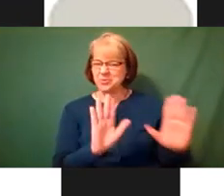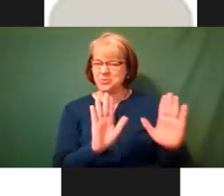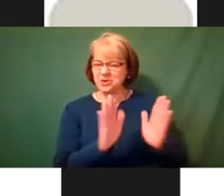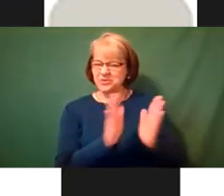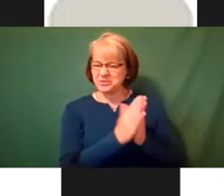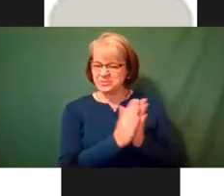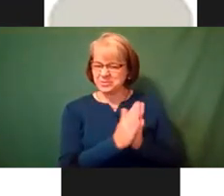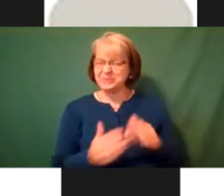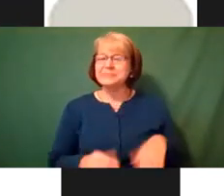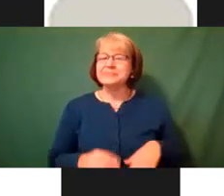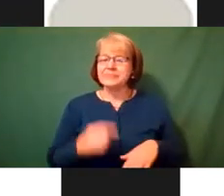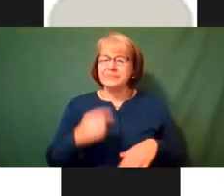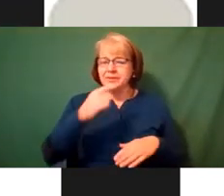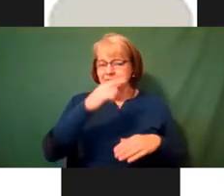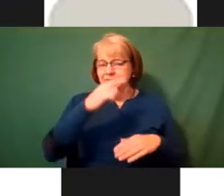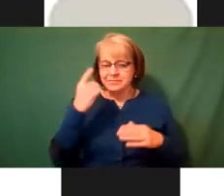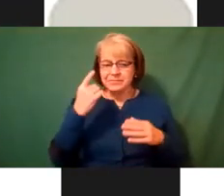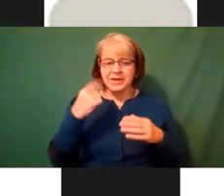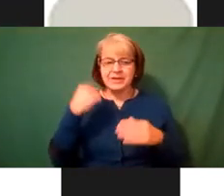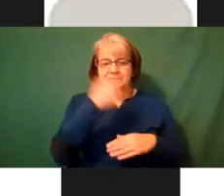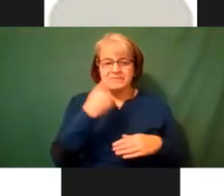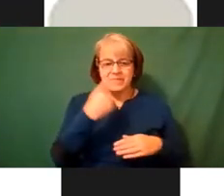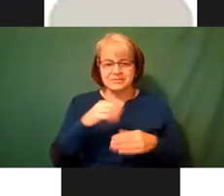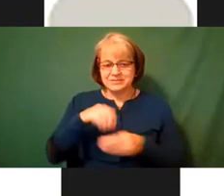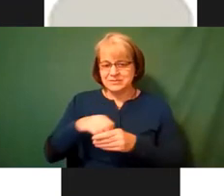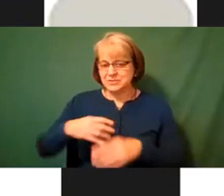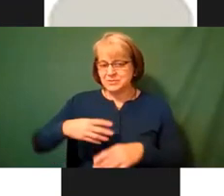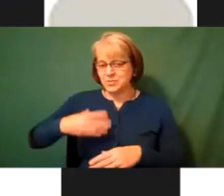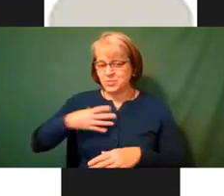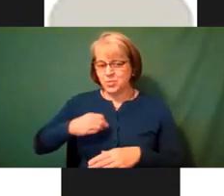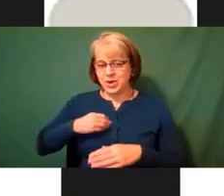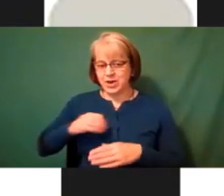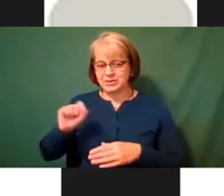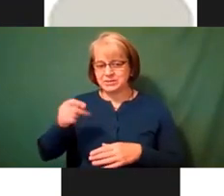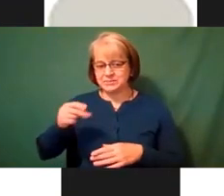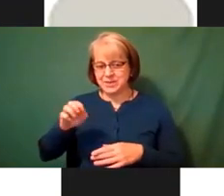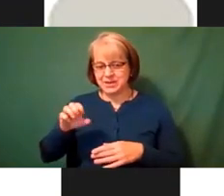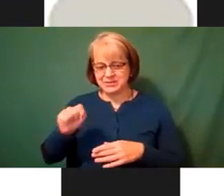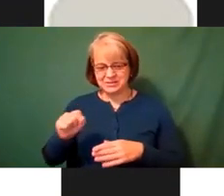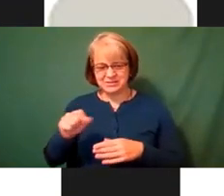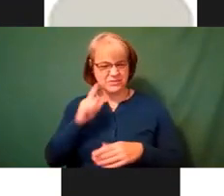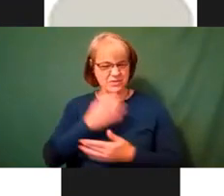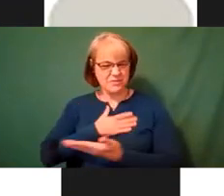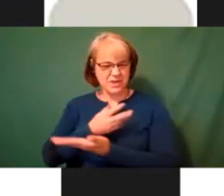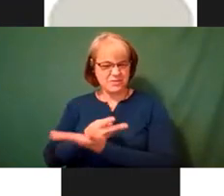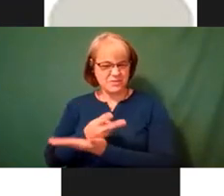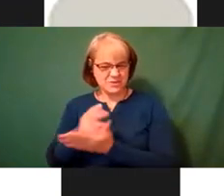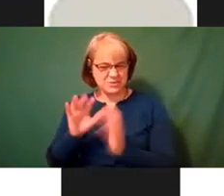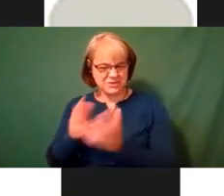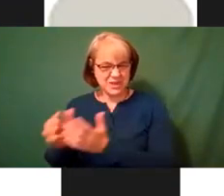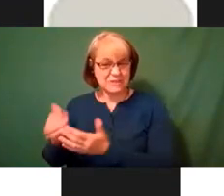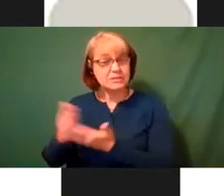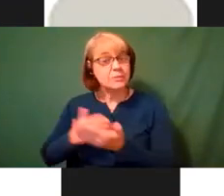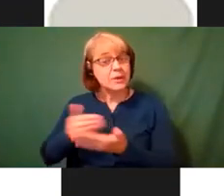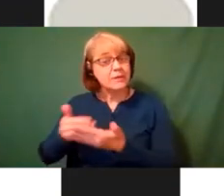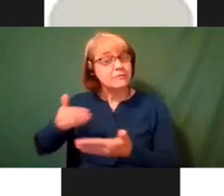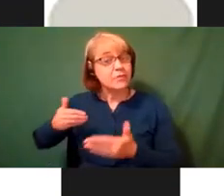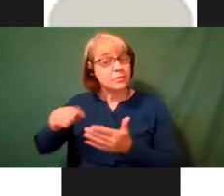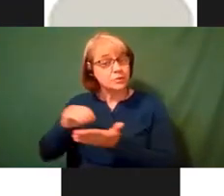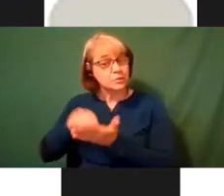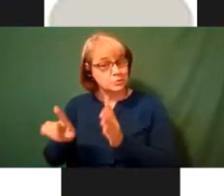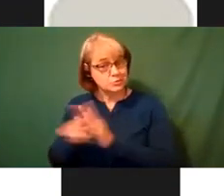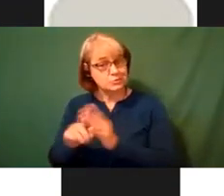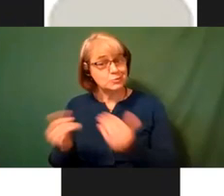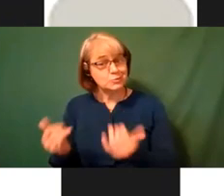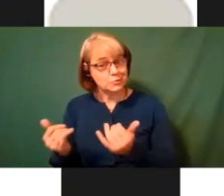Spaces, in my graduate level sustainable tourism class. And I think I have a couple of my former students who are in the audience today